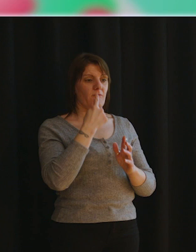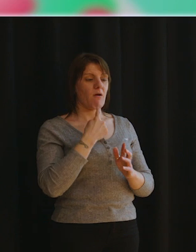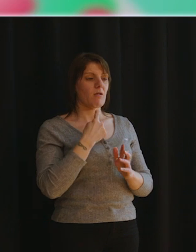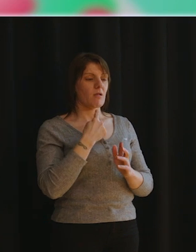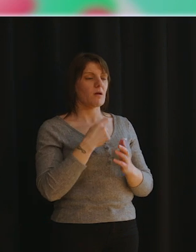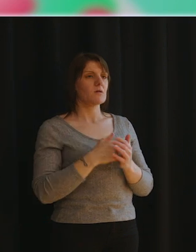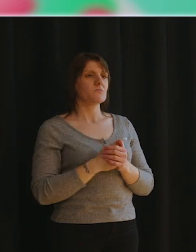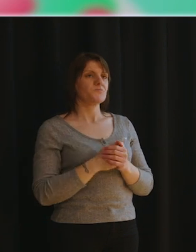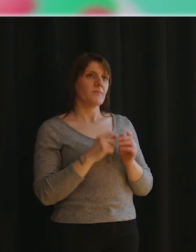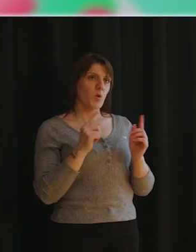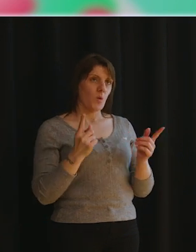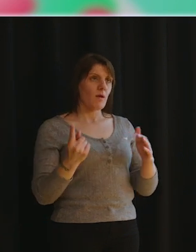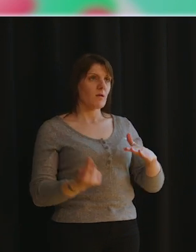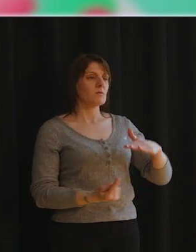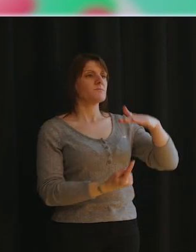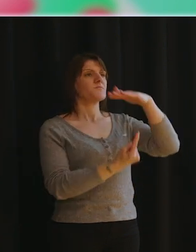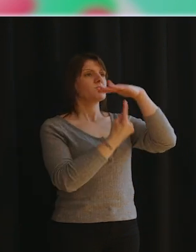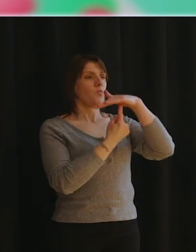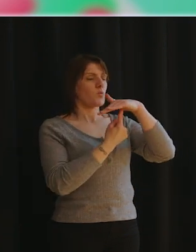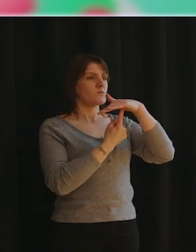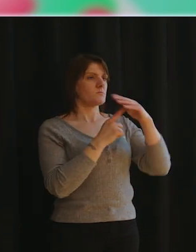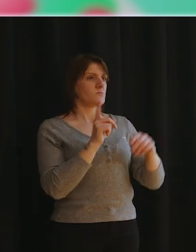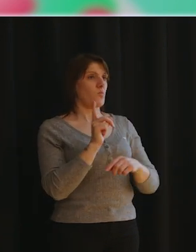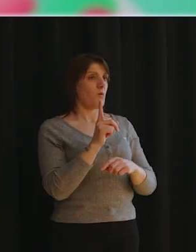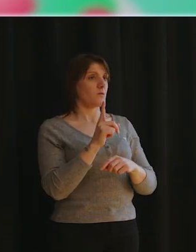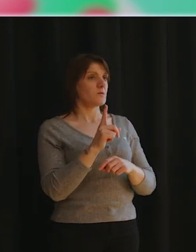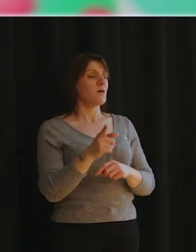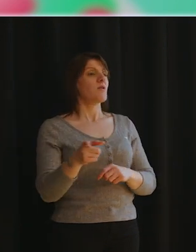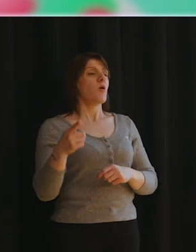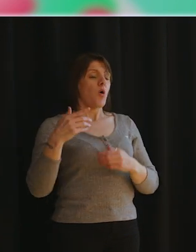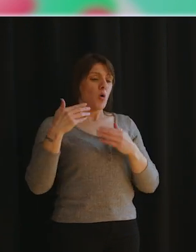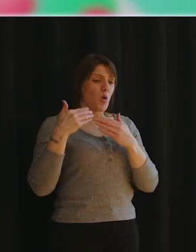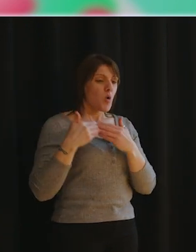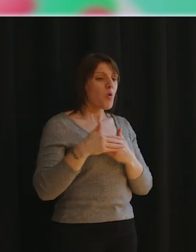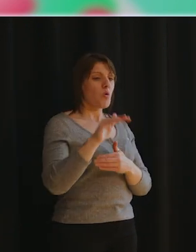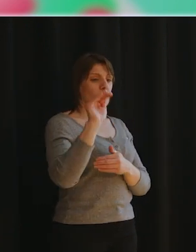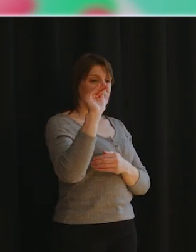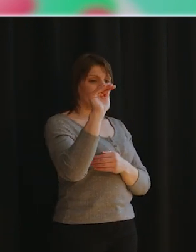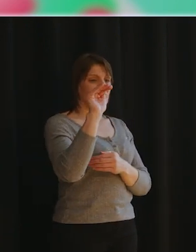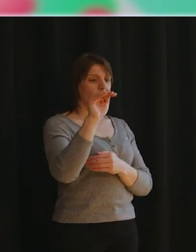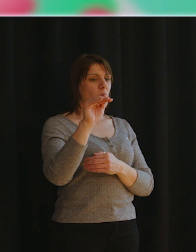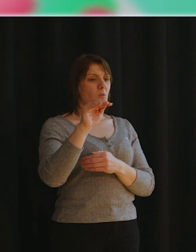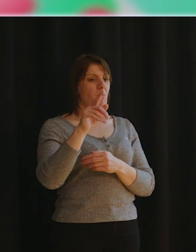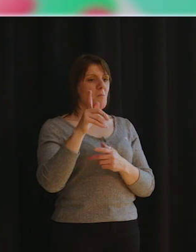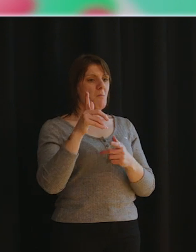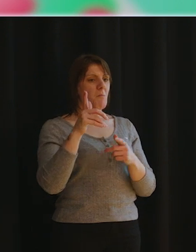The key thing is keep the long-term goal in mind. Allow plenty of time.